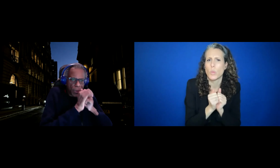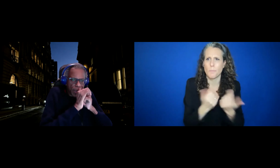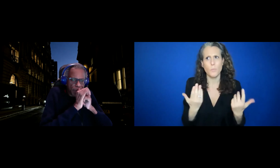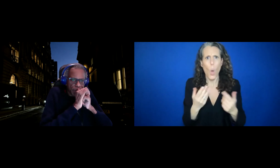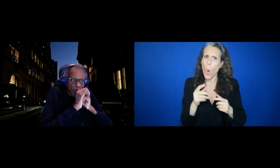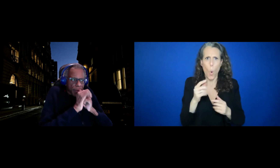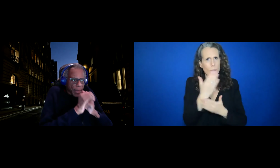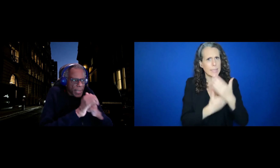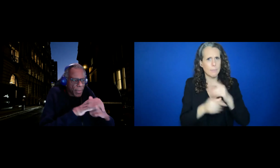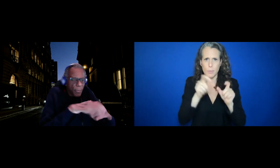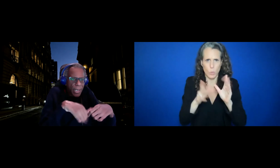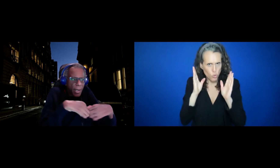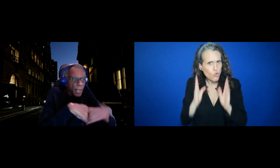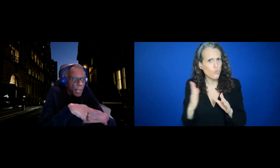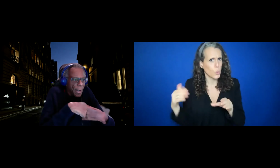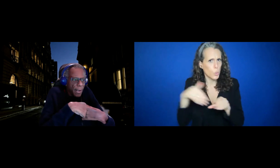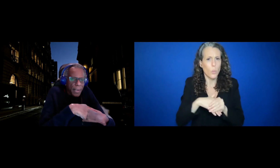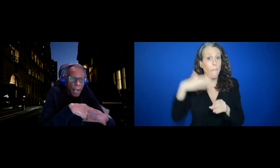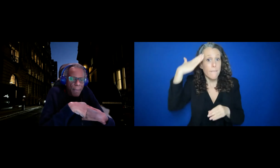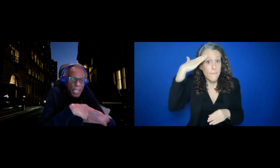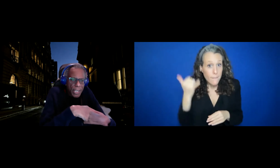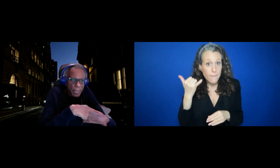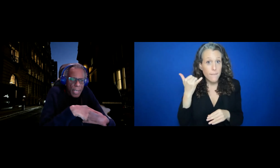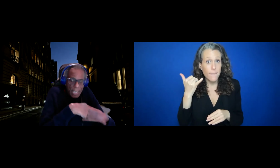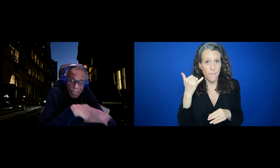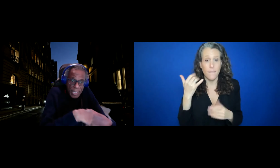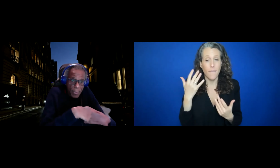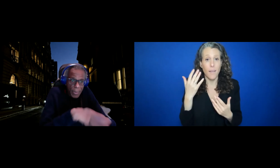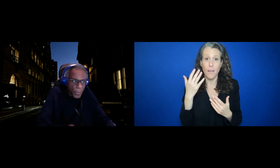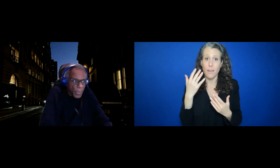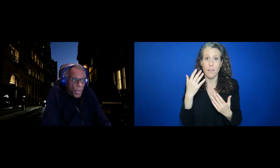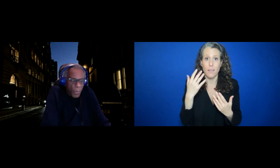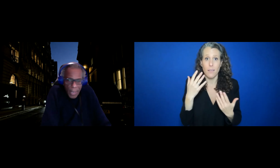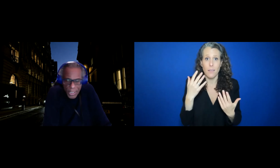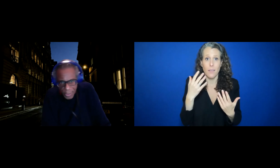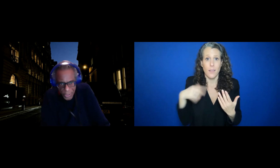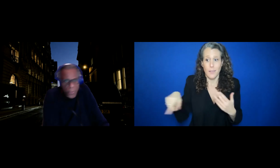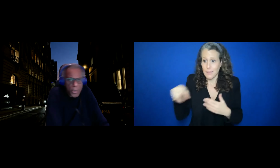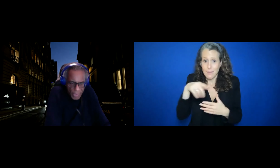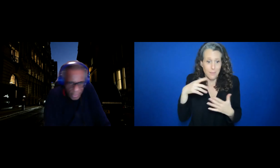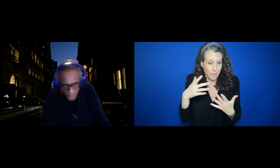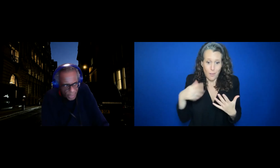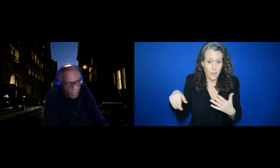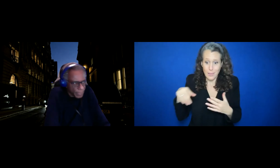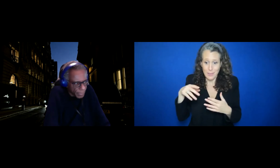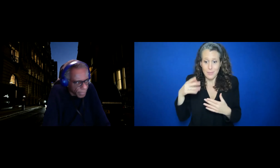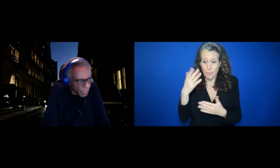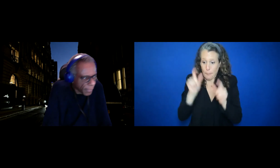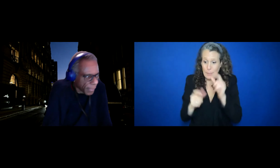be included is that we are a major, deaf and disabled people, we're major consumers of